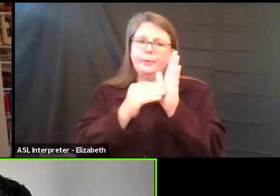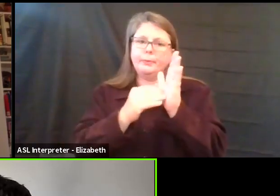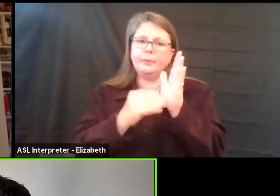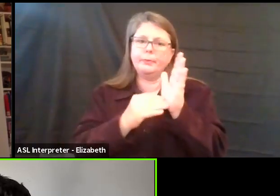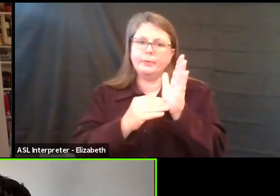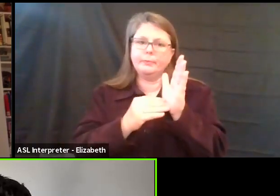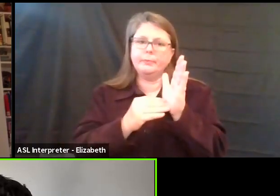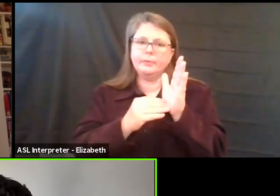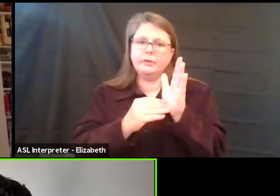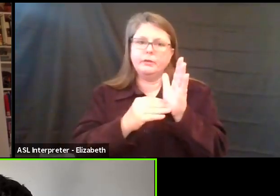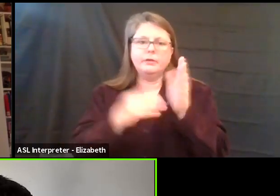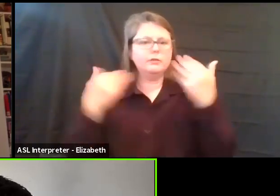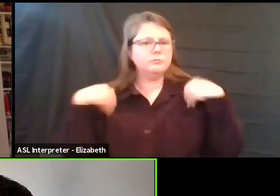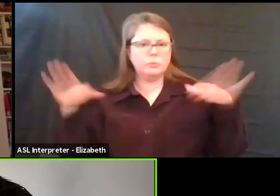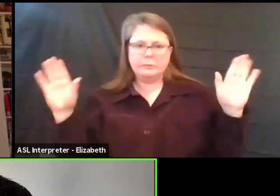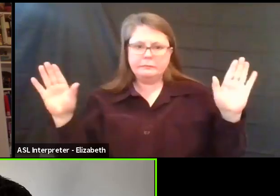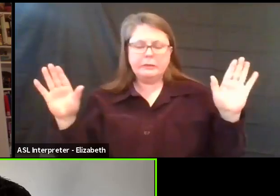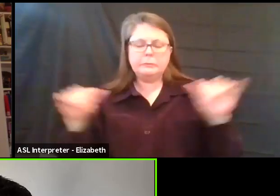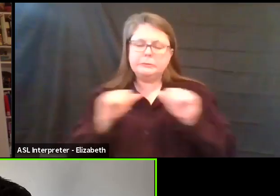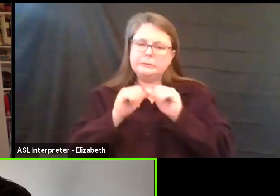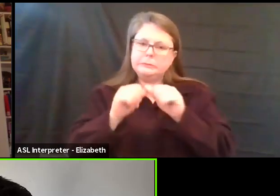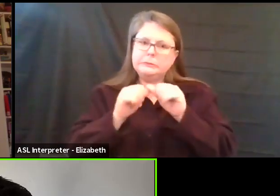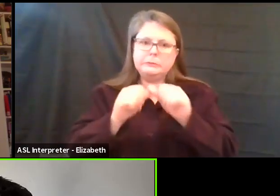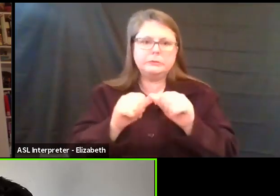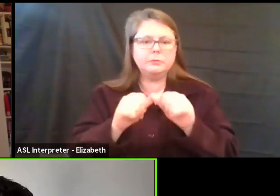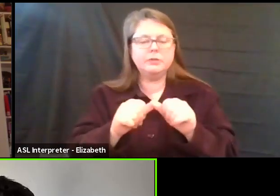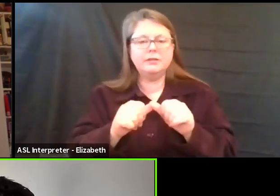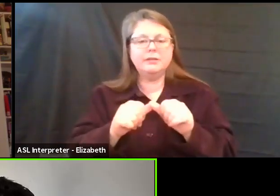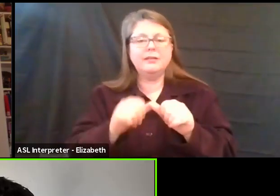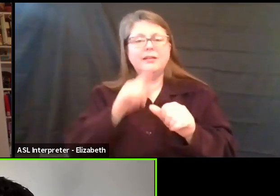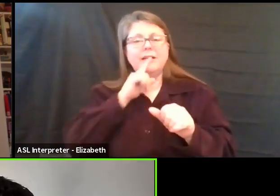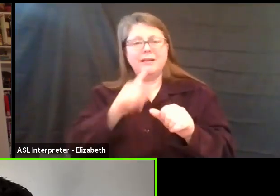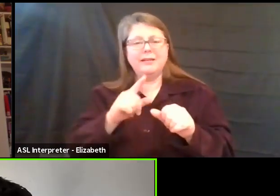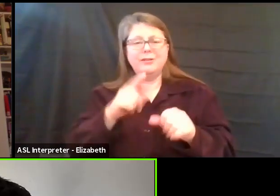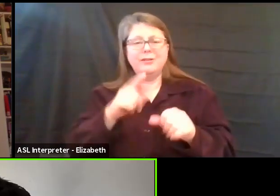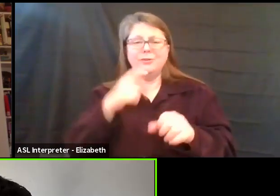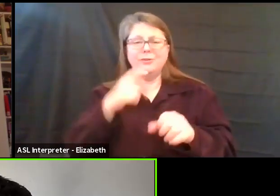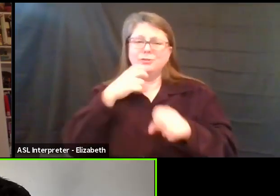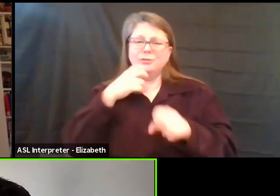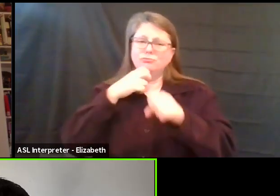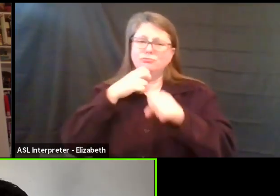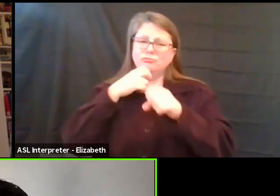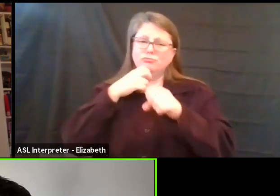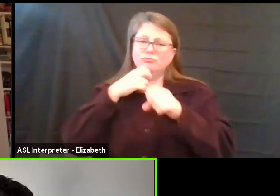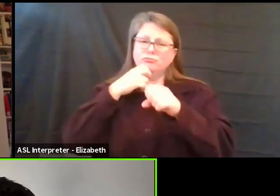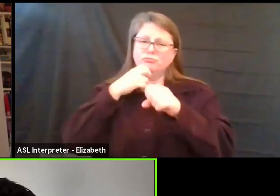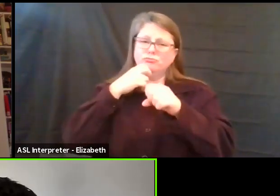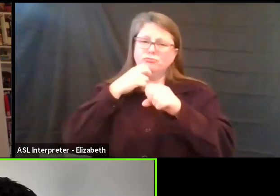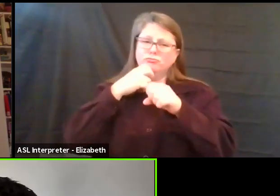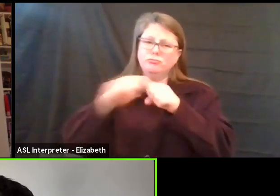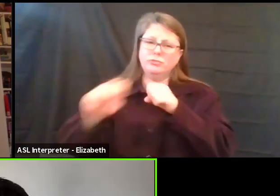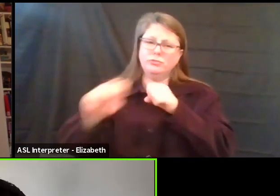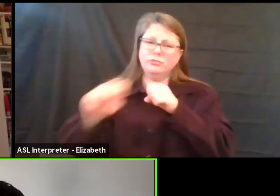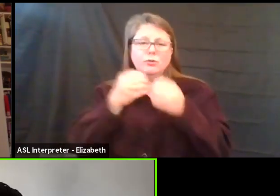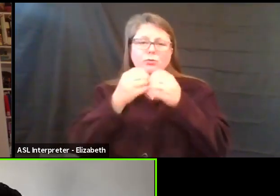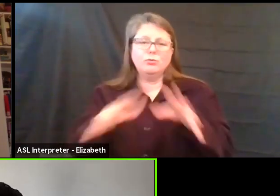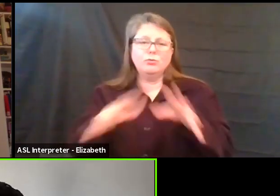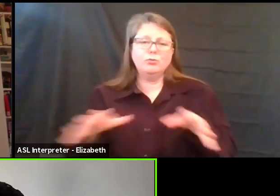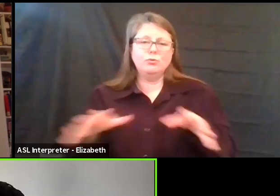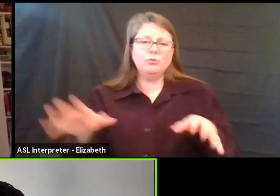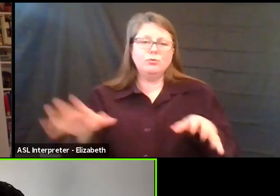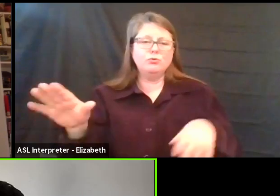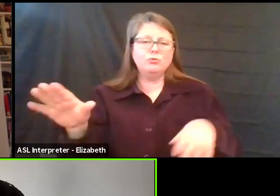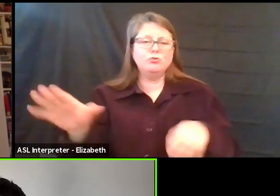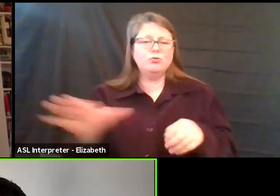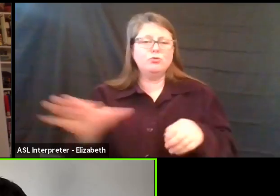whole house full of stuff, I can virtually guarantee that 6 months from now, you're going to be looking and saying, oh, I forgot to add this to the list. I forgot to add